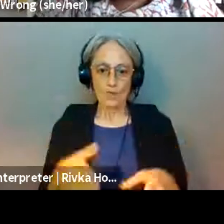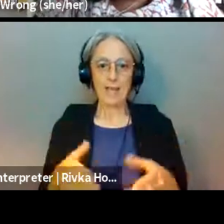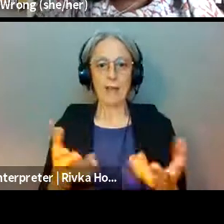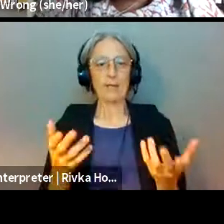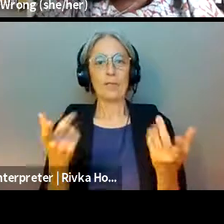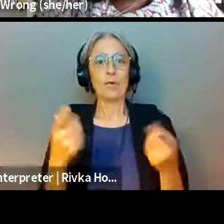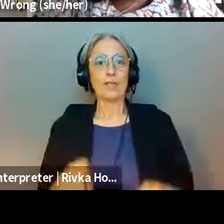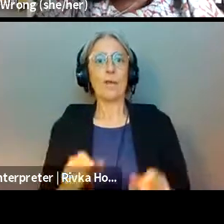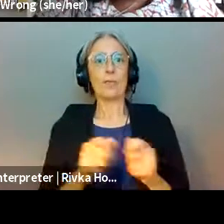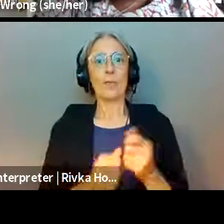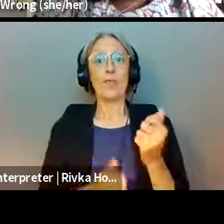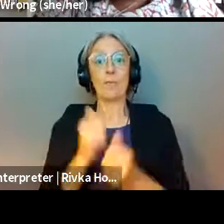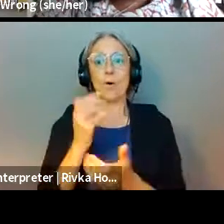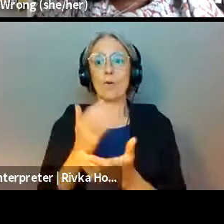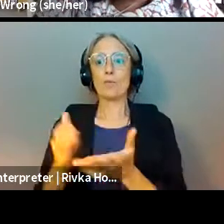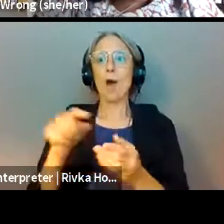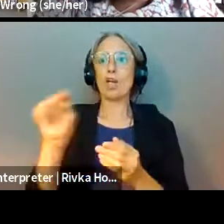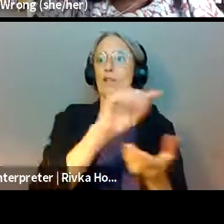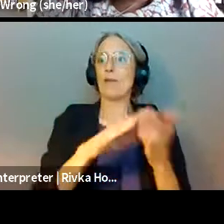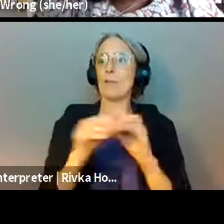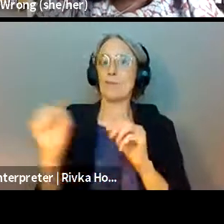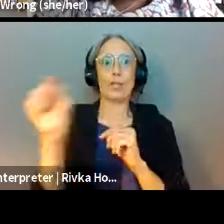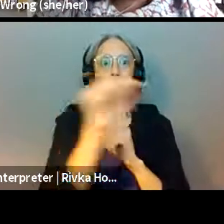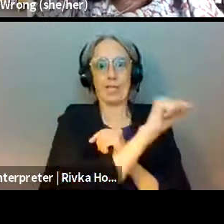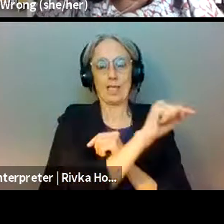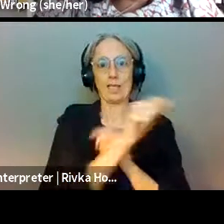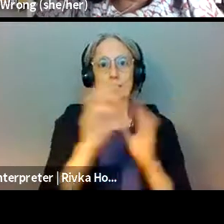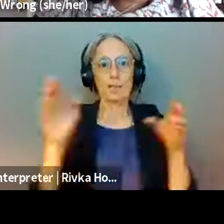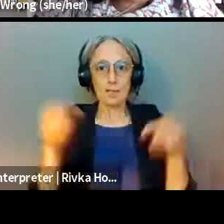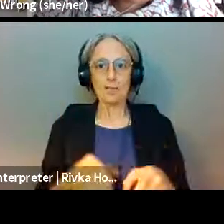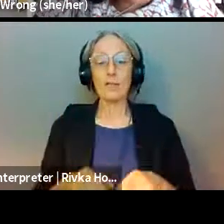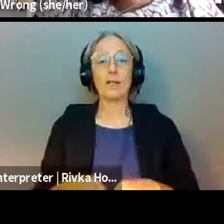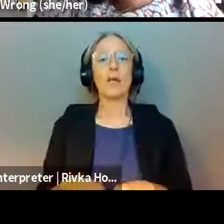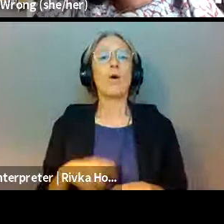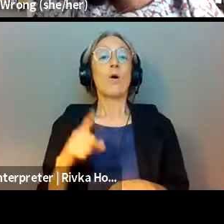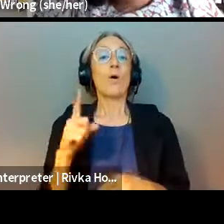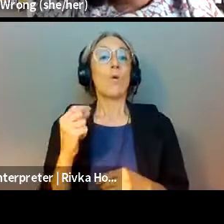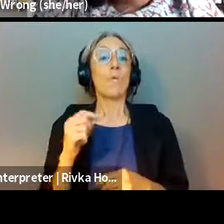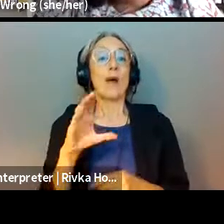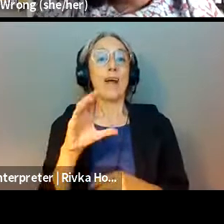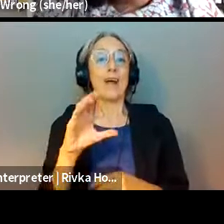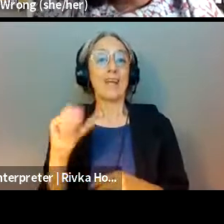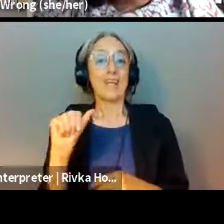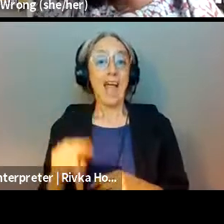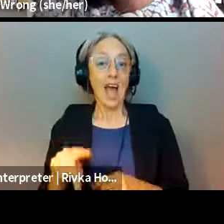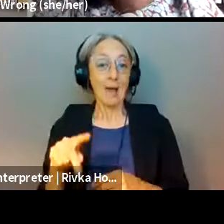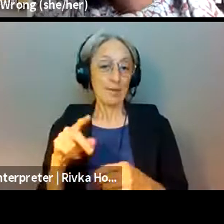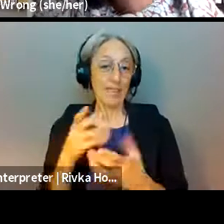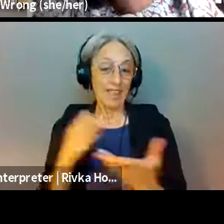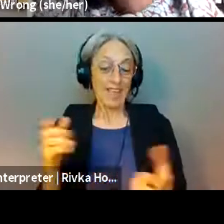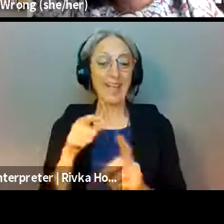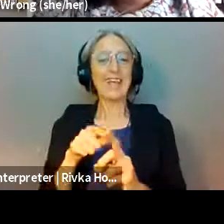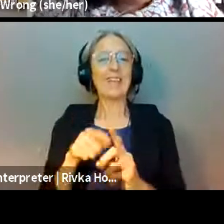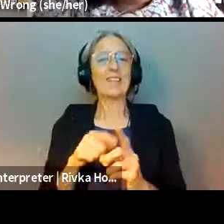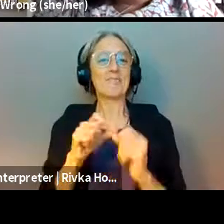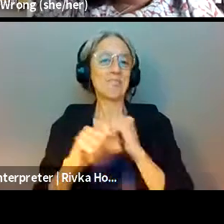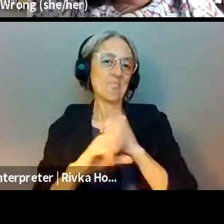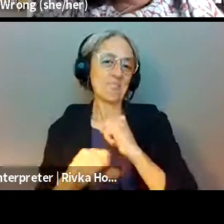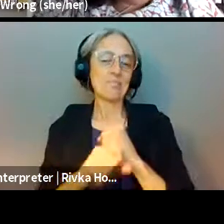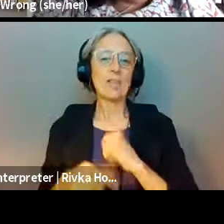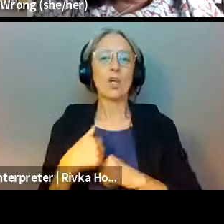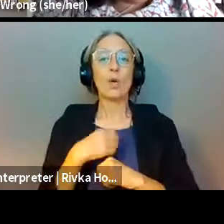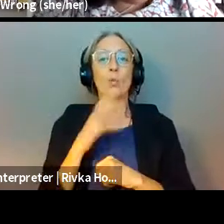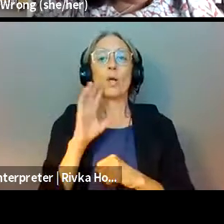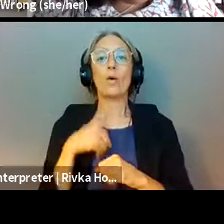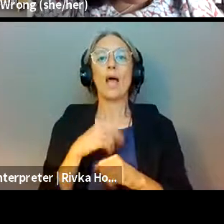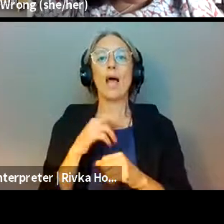I also just want to plug one more CAP product. We are doing a series of reports on Black